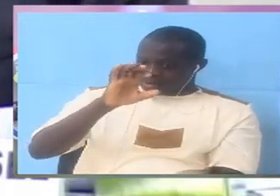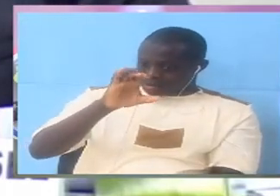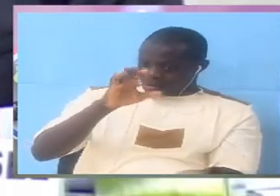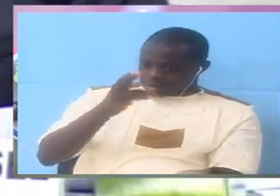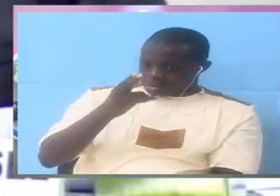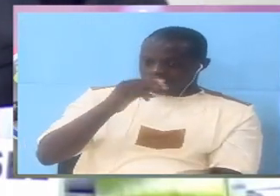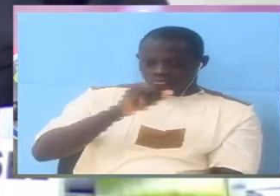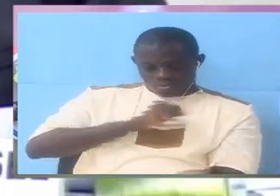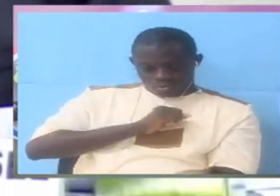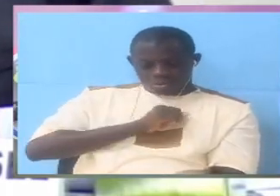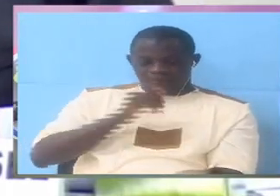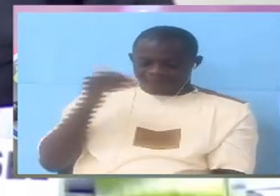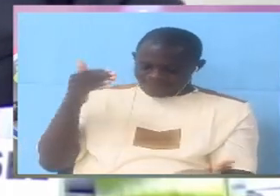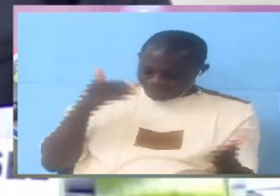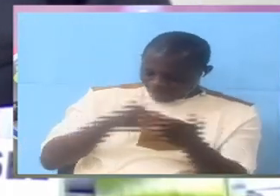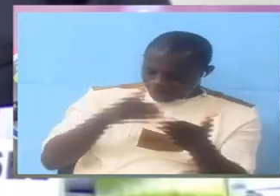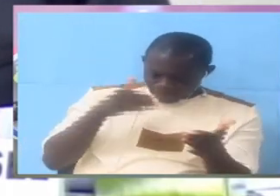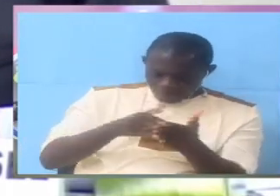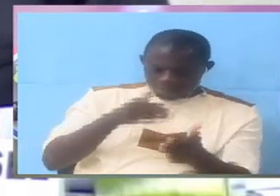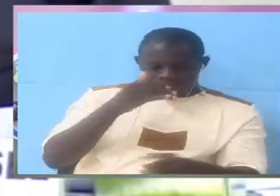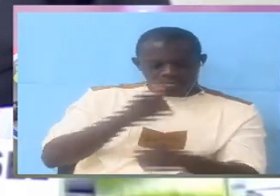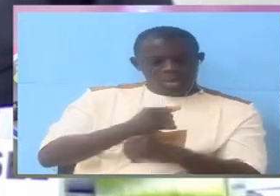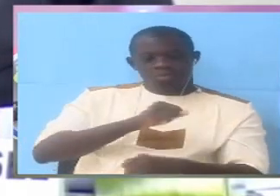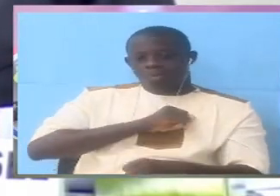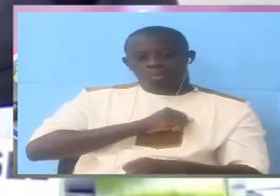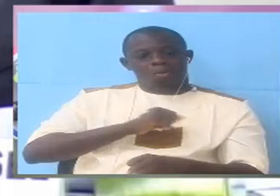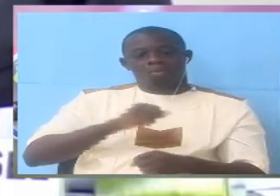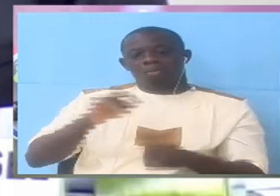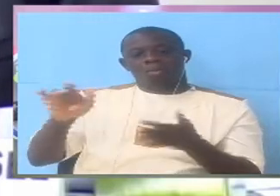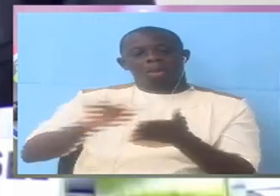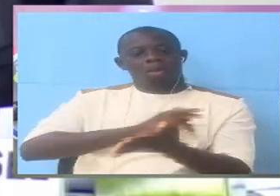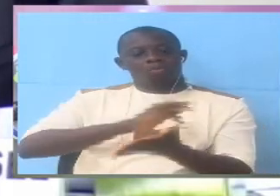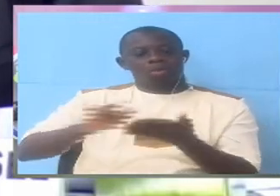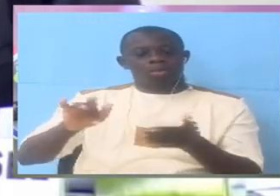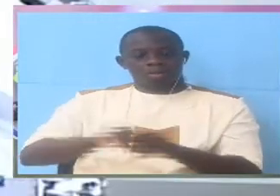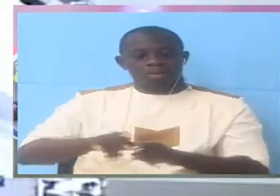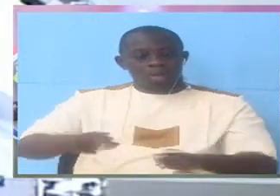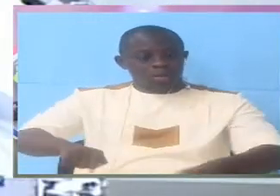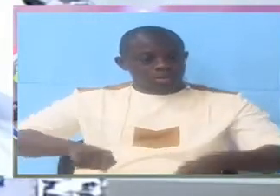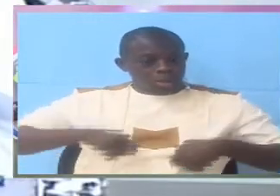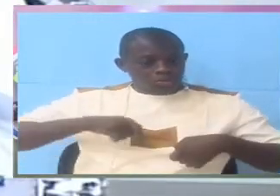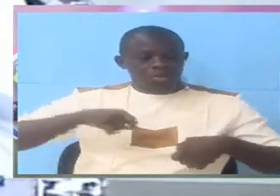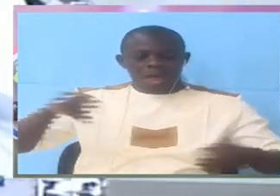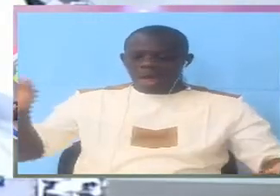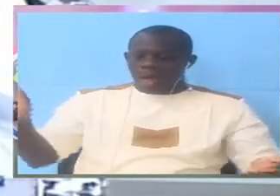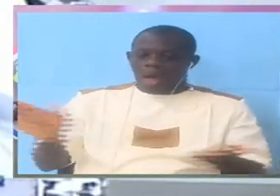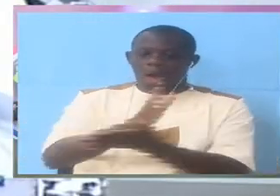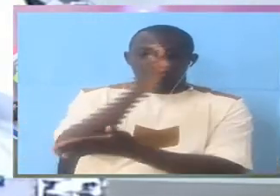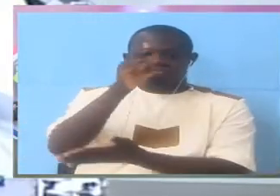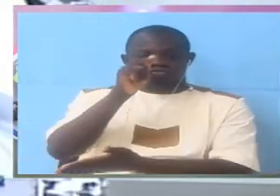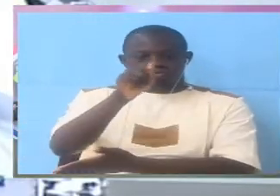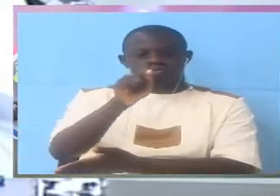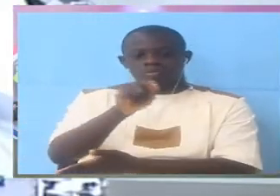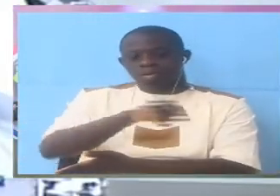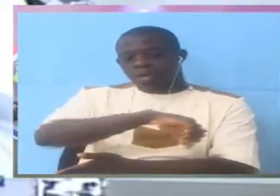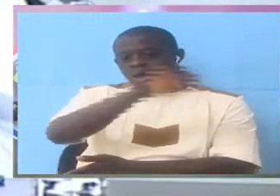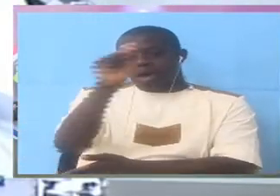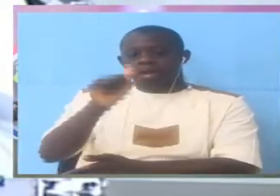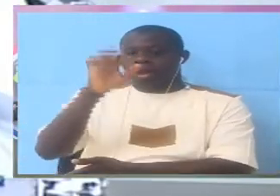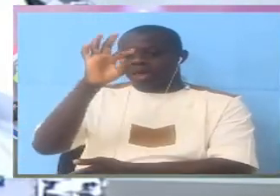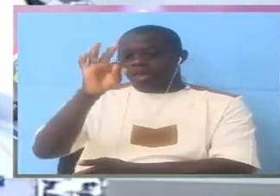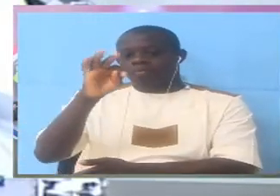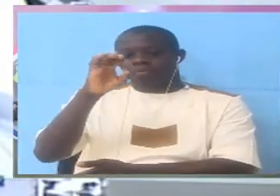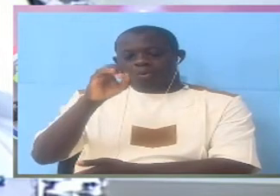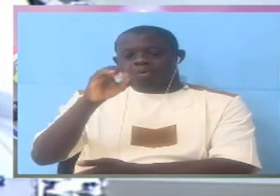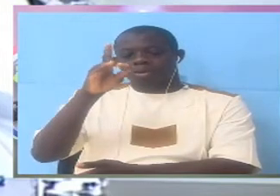forcibly rendered naked. His trousers were removed by yourself and for the Bachamba Jallo ya fujanko ya forsi to bond ala kufengol bonda